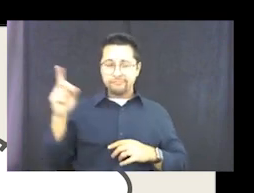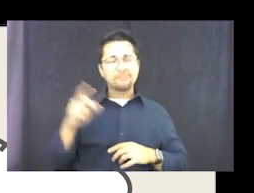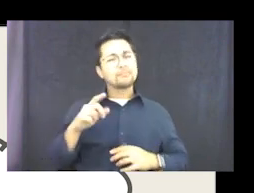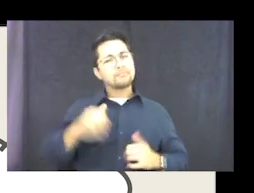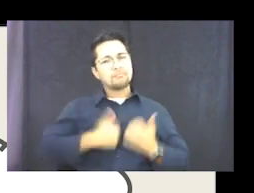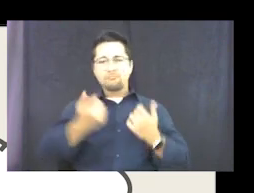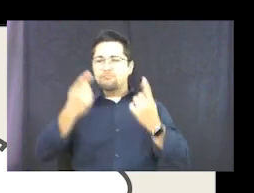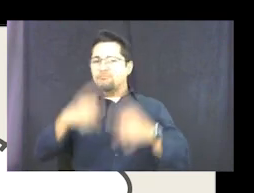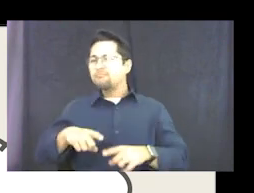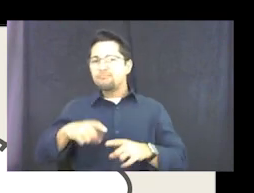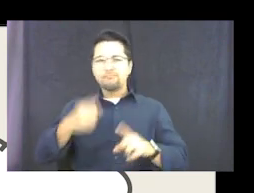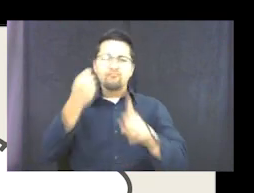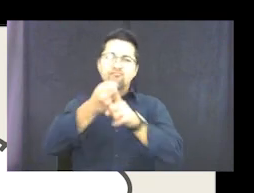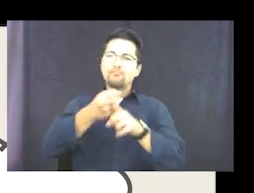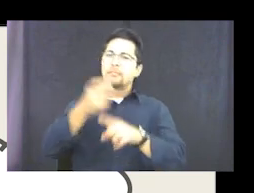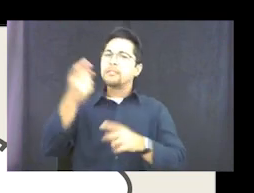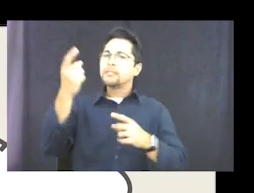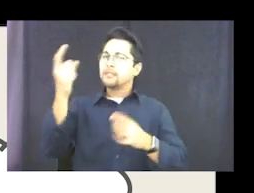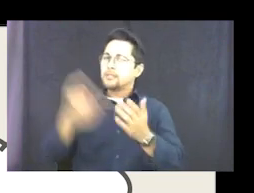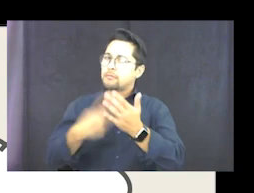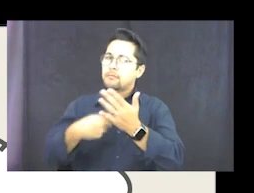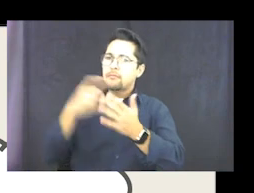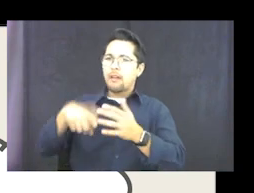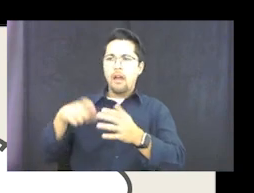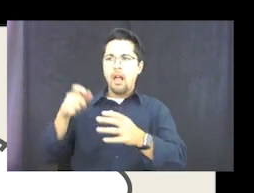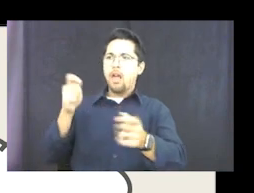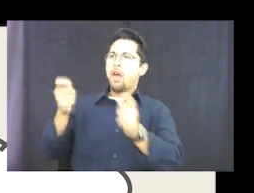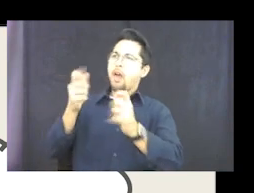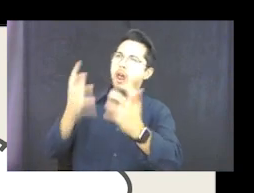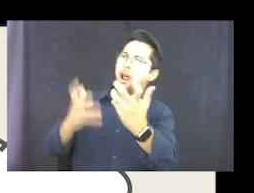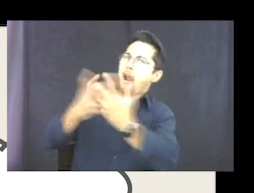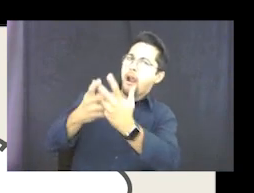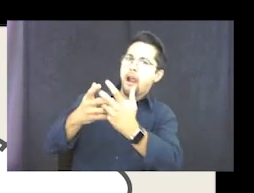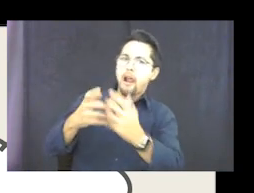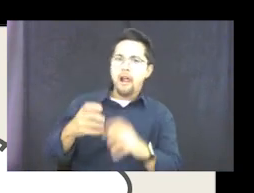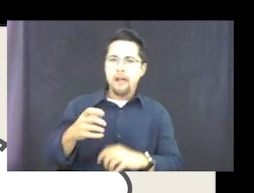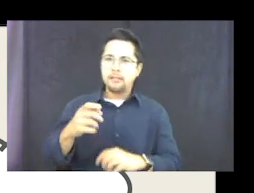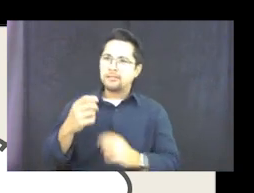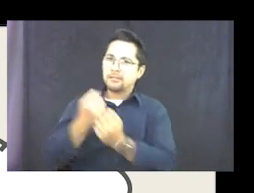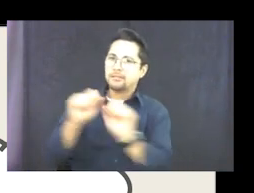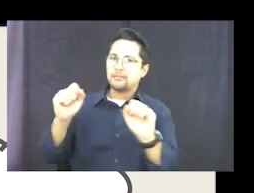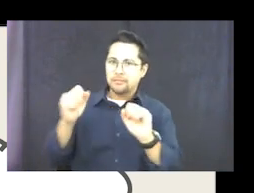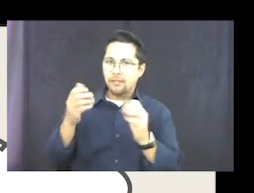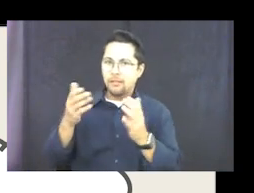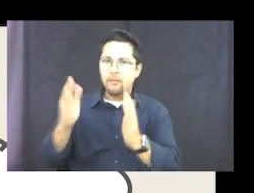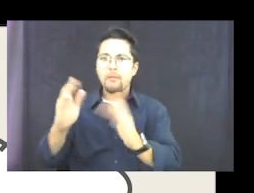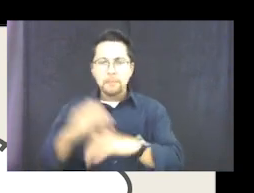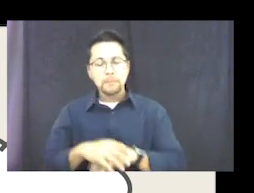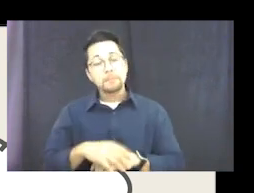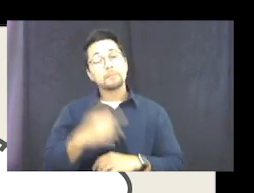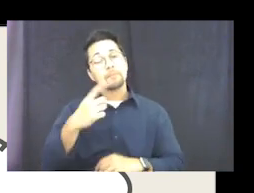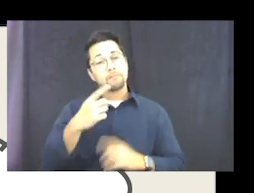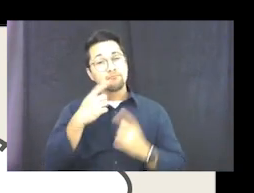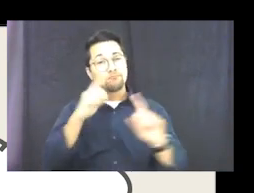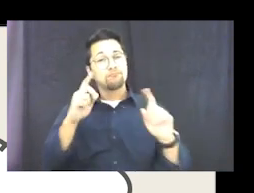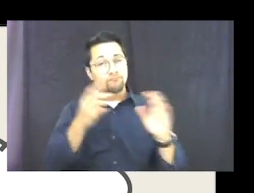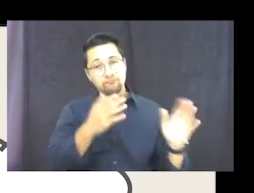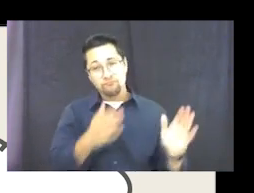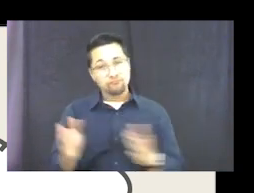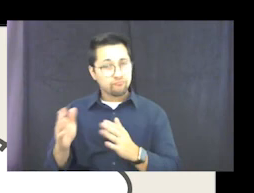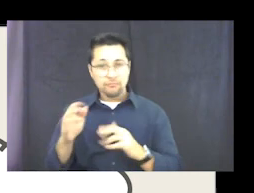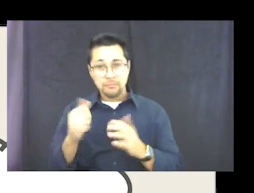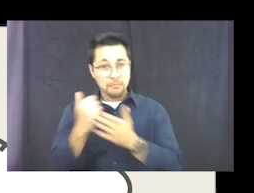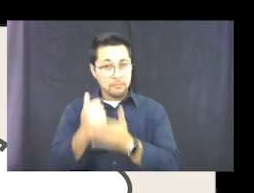happens and sometimes we need to handle things like change and solving problems in safe and effective ways. One effective strategy that can help